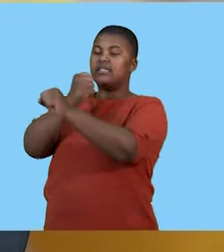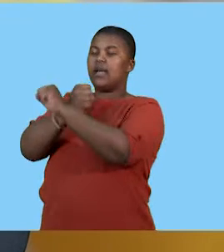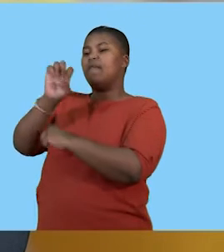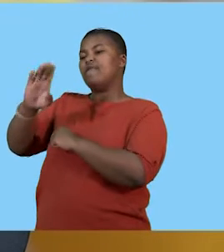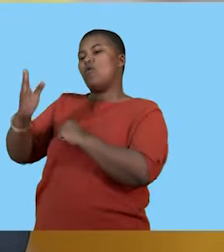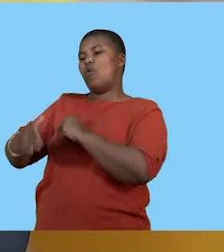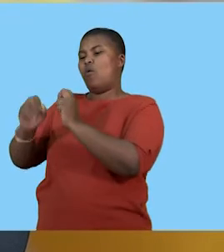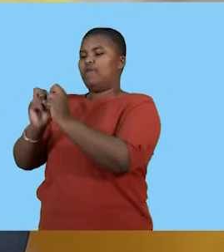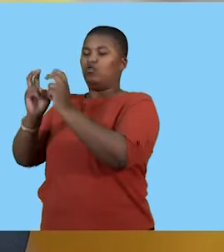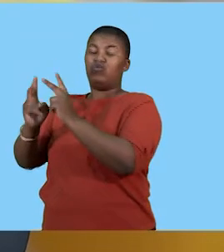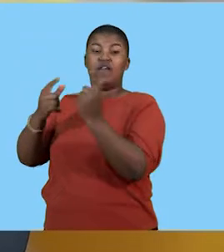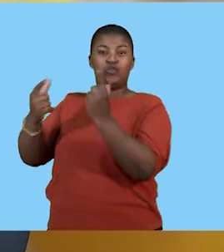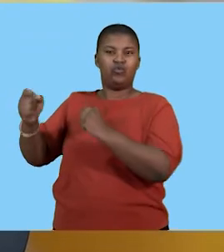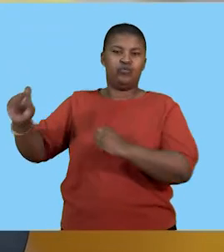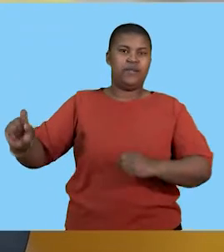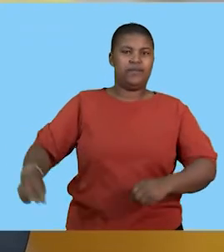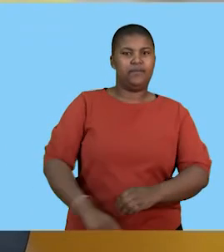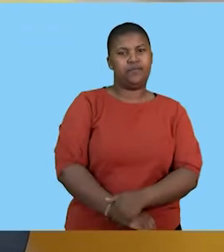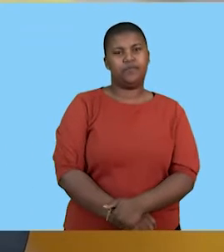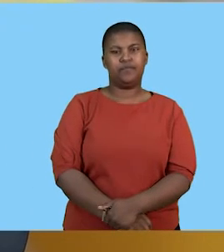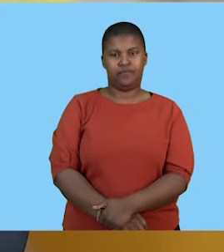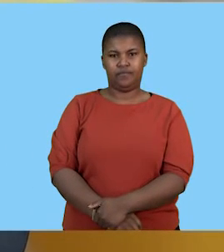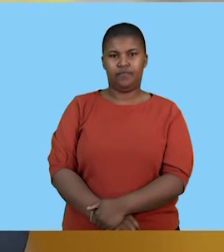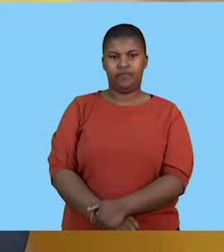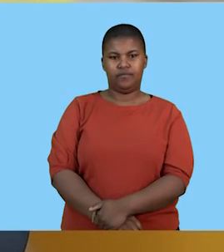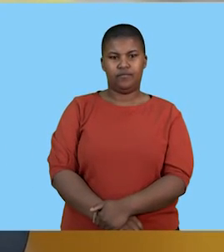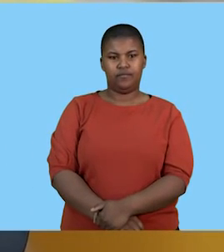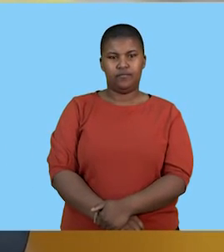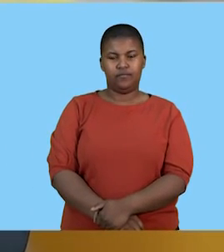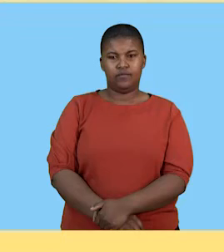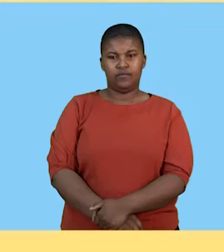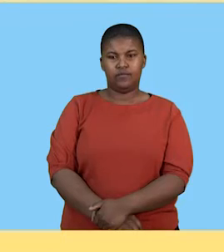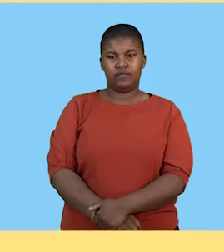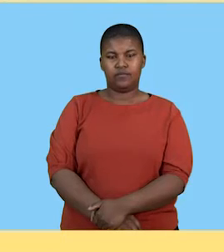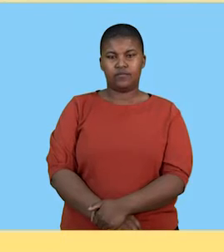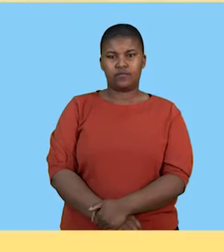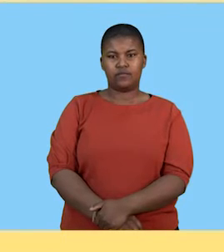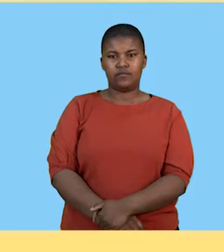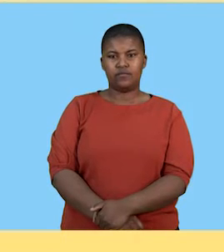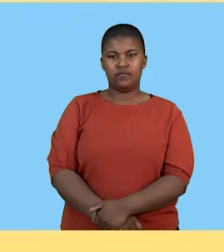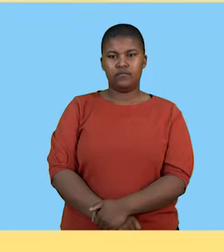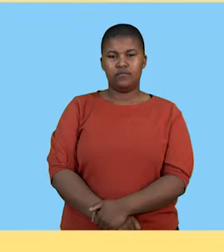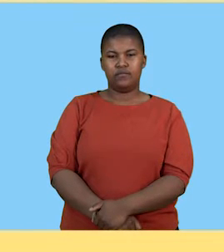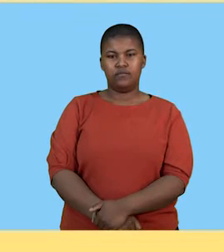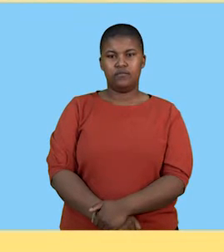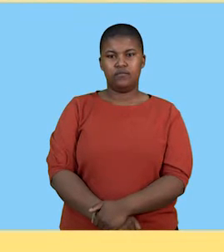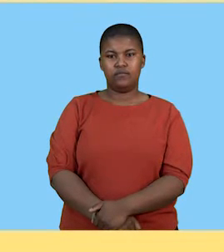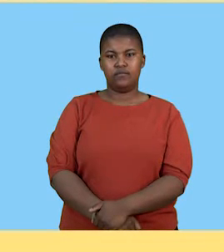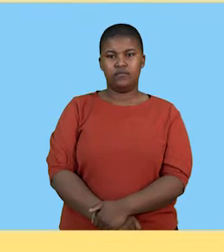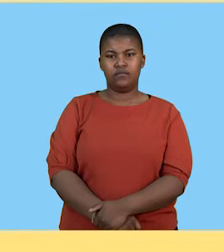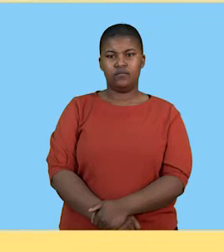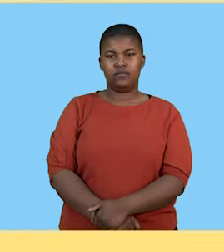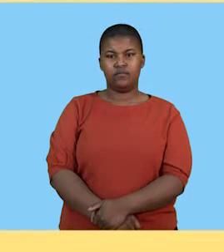then you multiply that by 4 over 12.